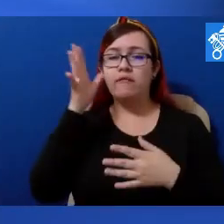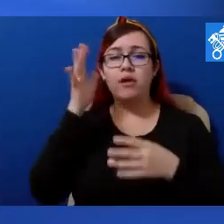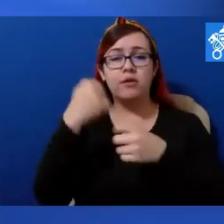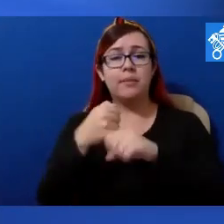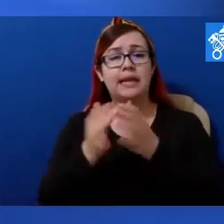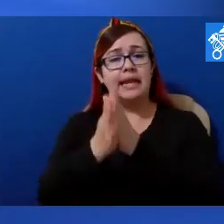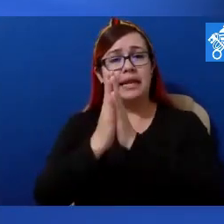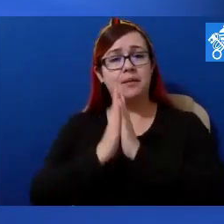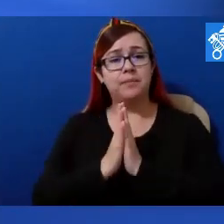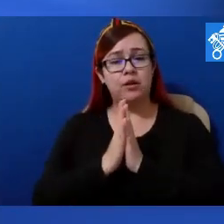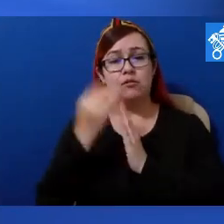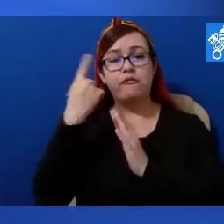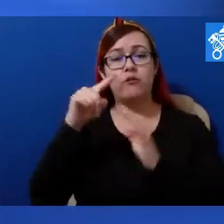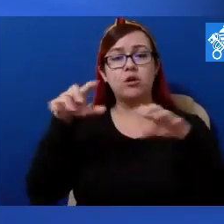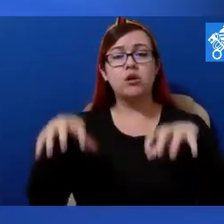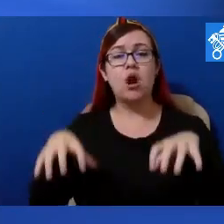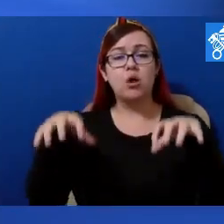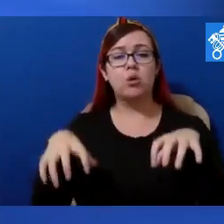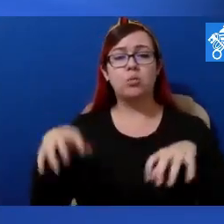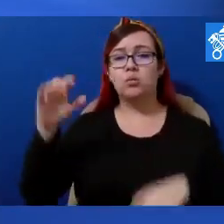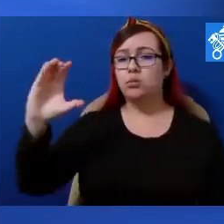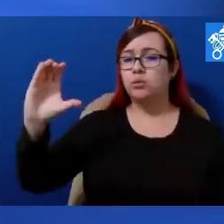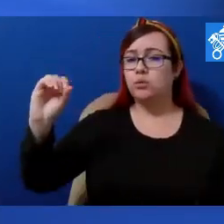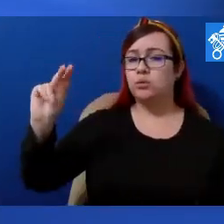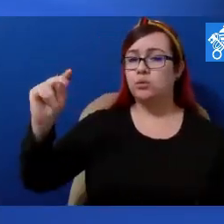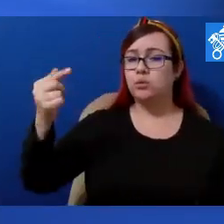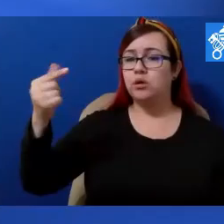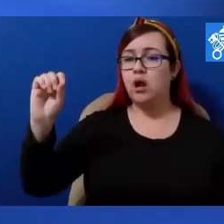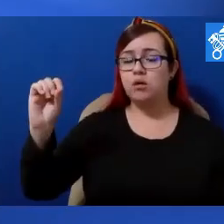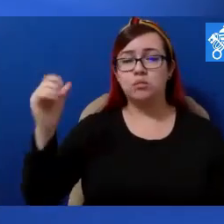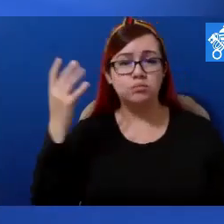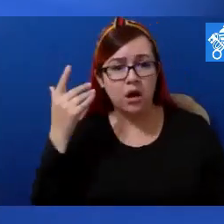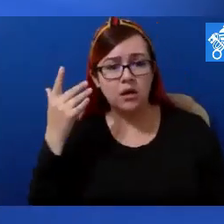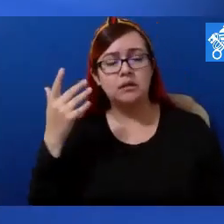So we just received the apostolic blessing there.